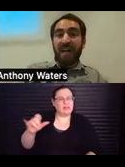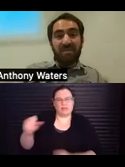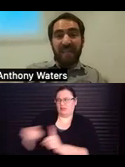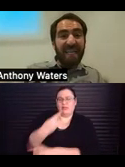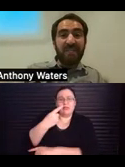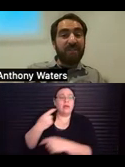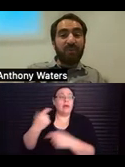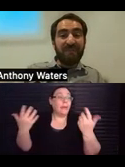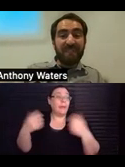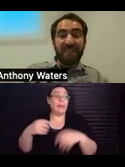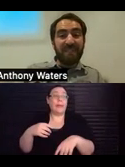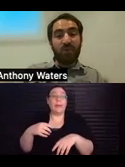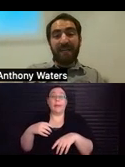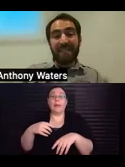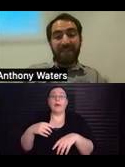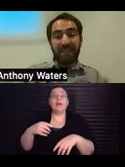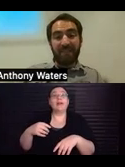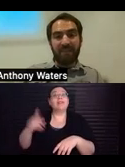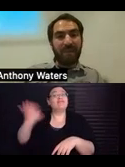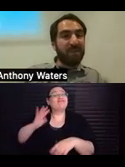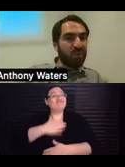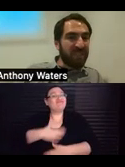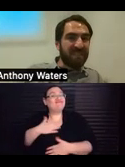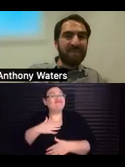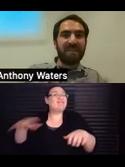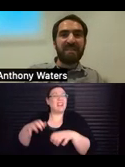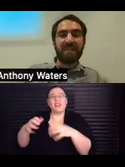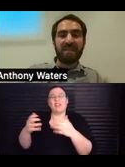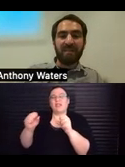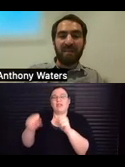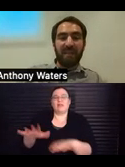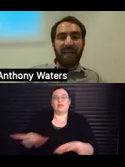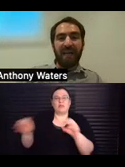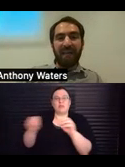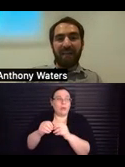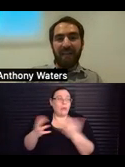or not engaging in previously enjoyed activities, or maybe using substances